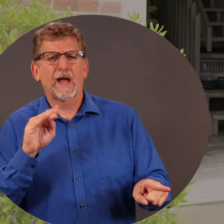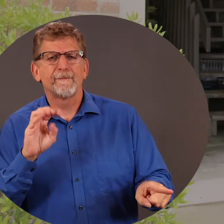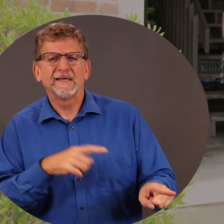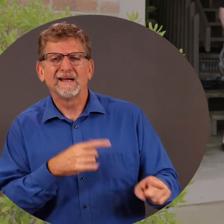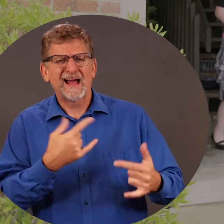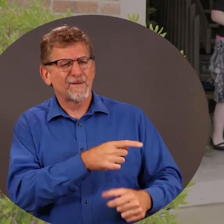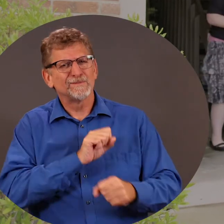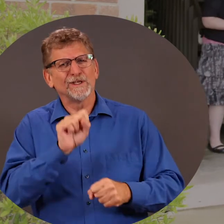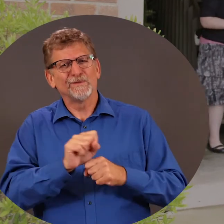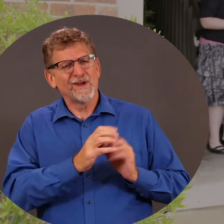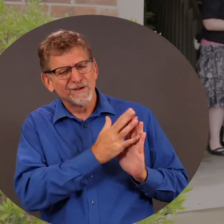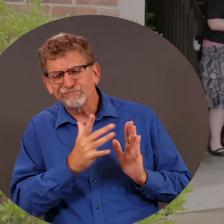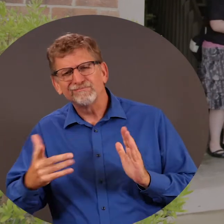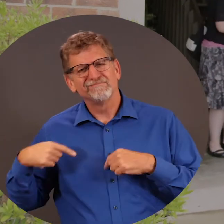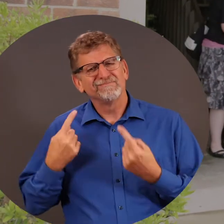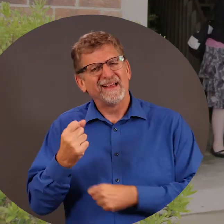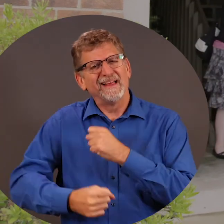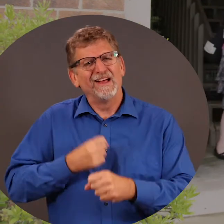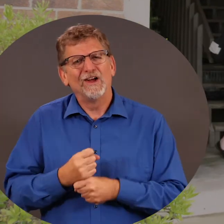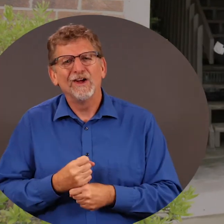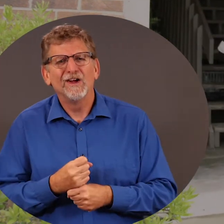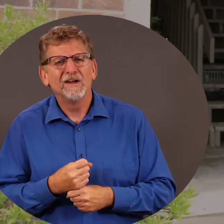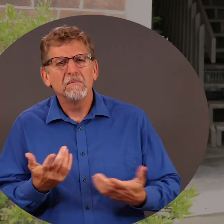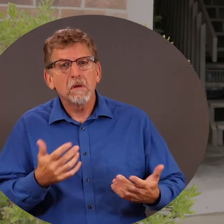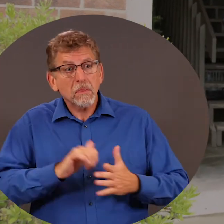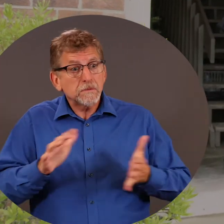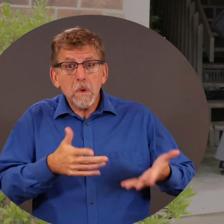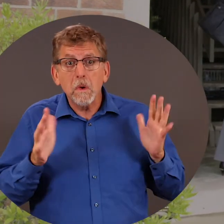been on a mission to introduce the supported decision-making concept to others.